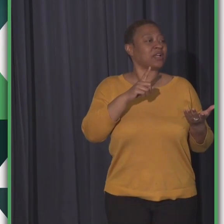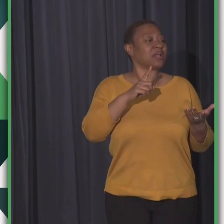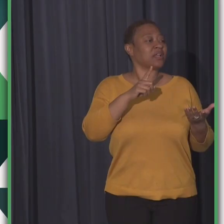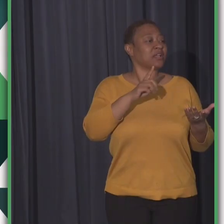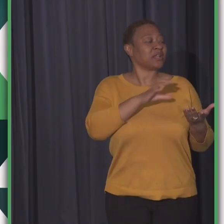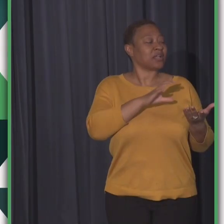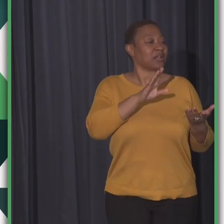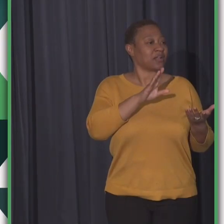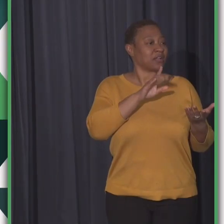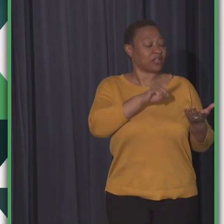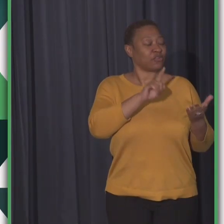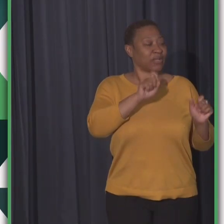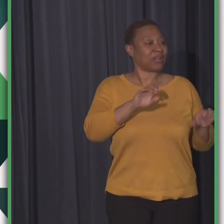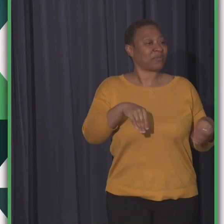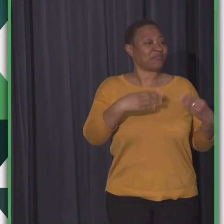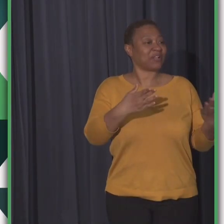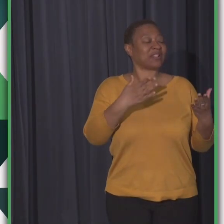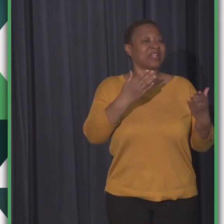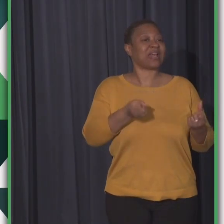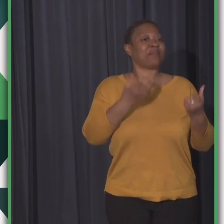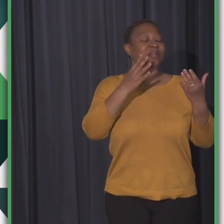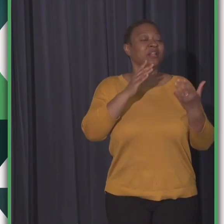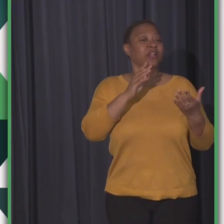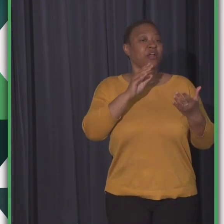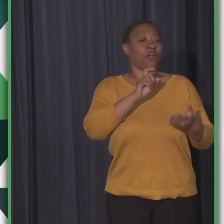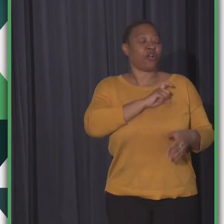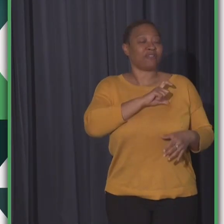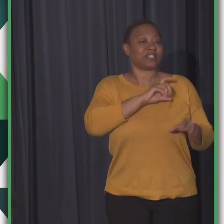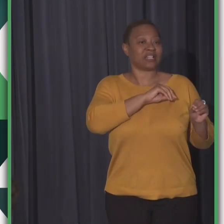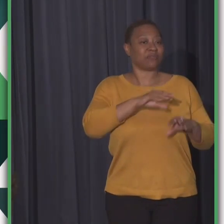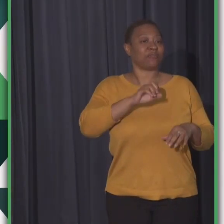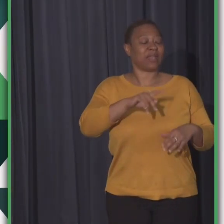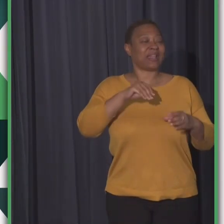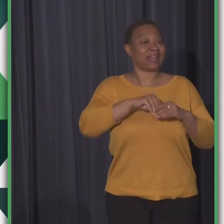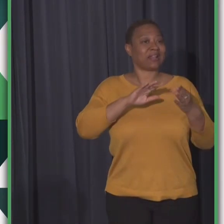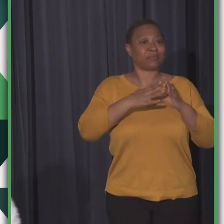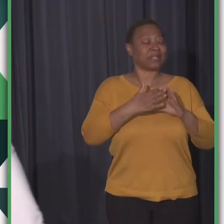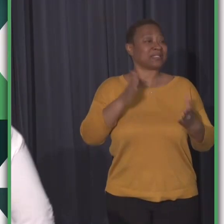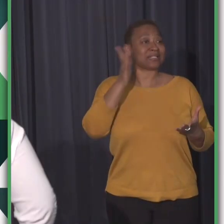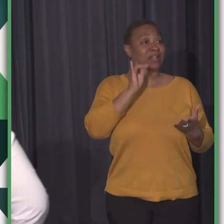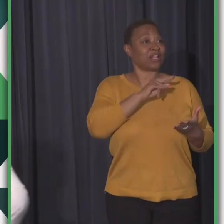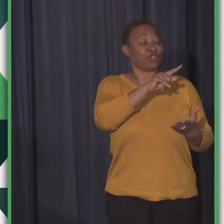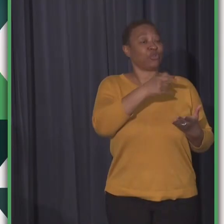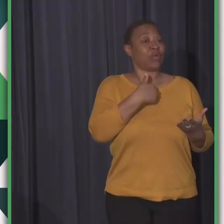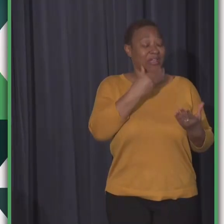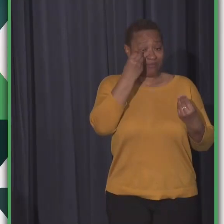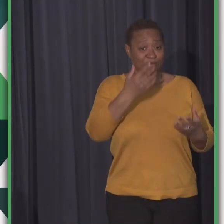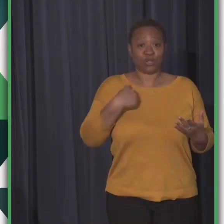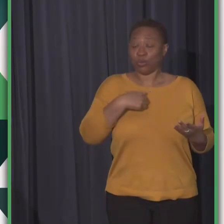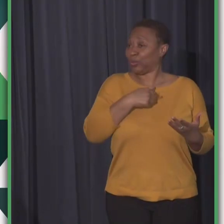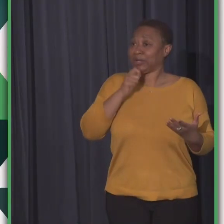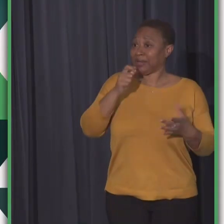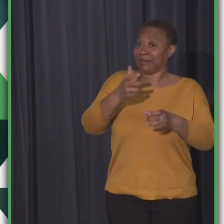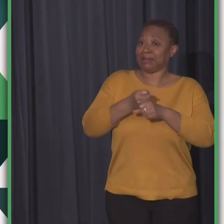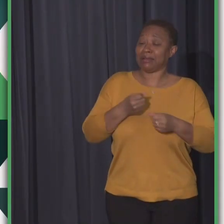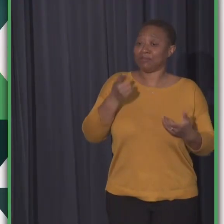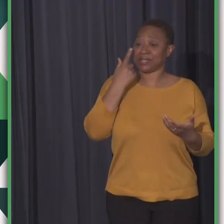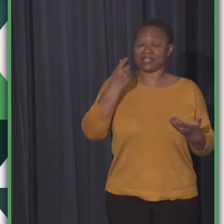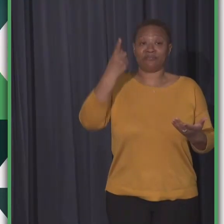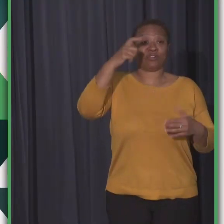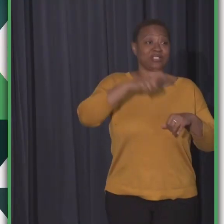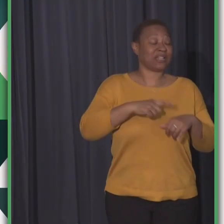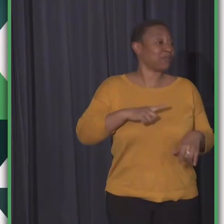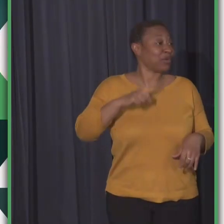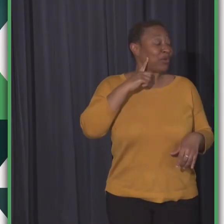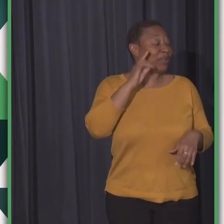Burton, can you please provide us of the number of officers that are moving back into the community? Because it sounds like you have information we aren't getting, because this is the first time